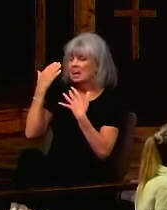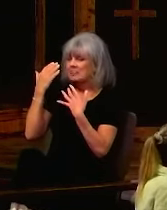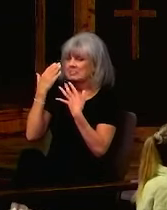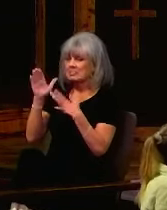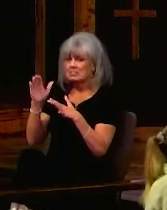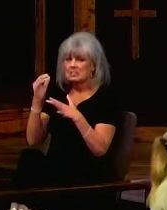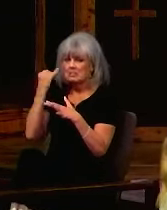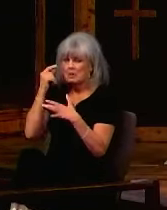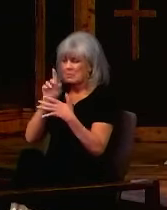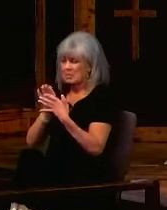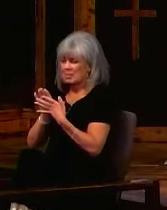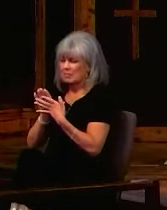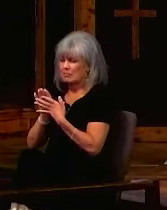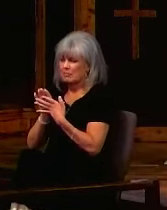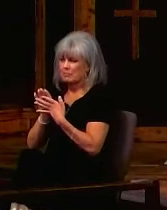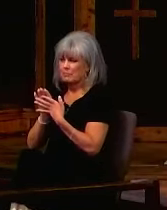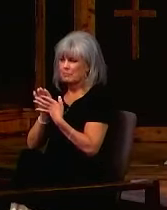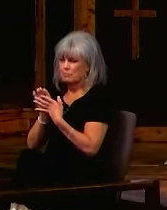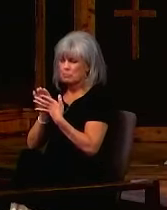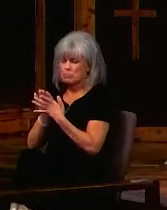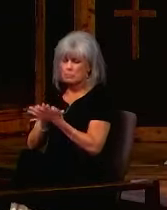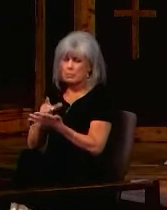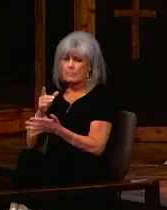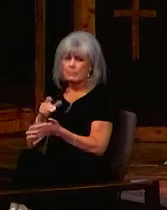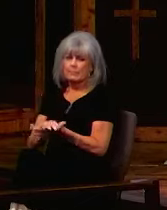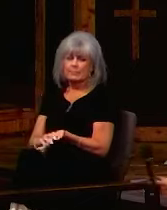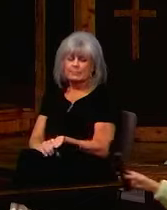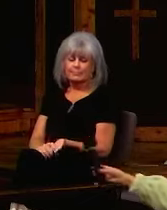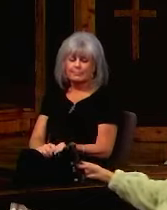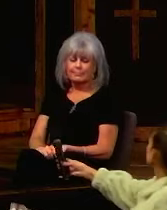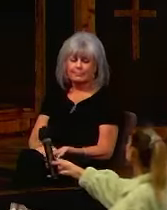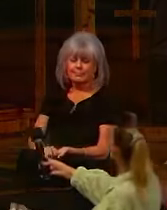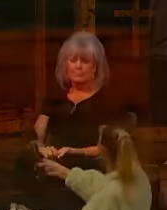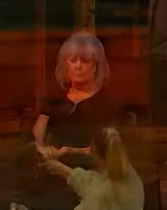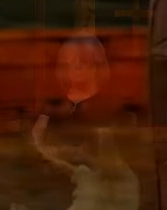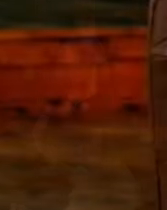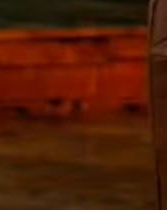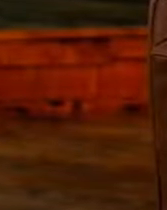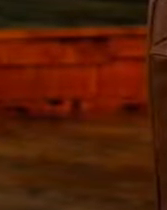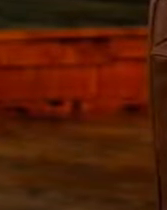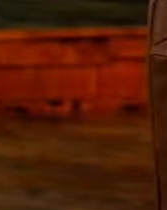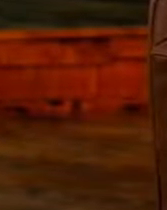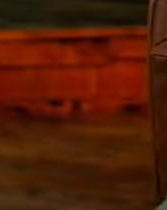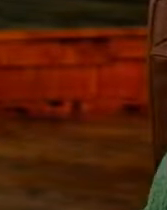this. You can put it back over there. Thank That's, you.